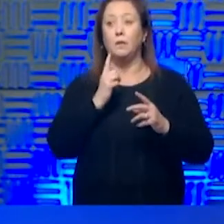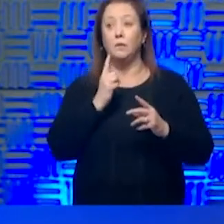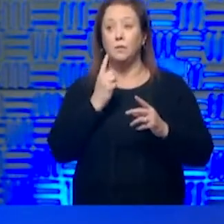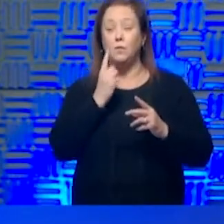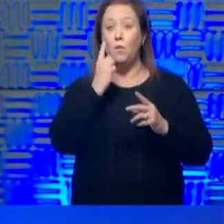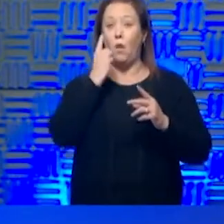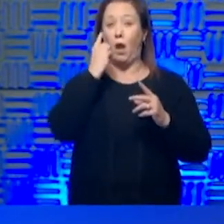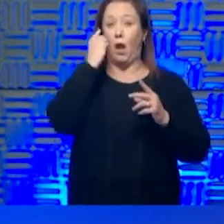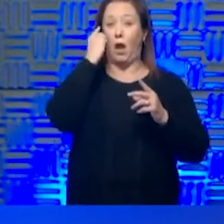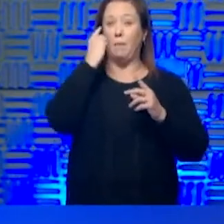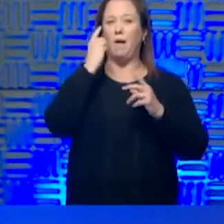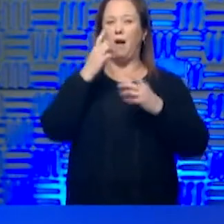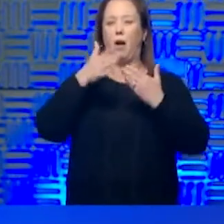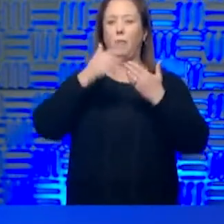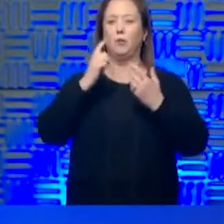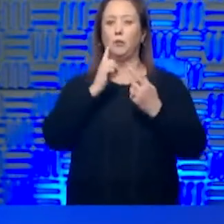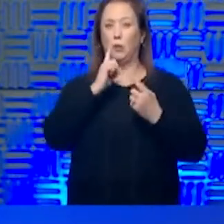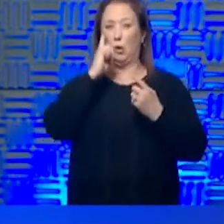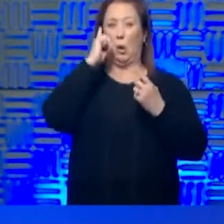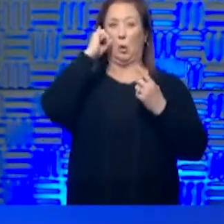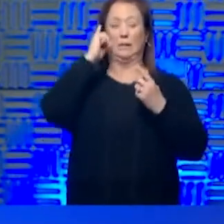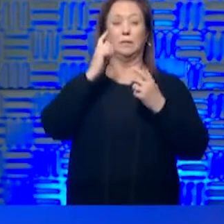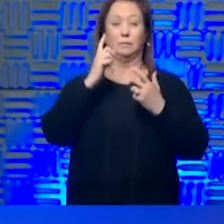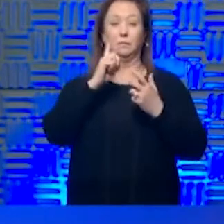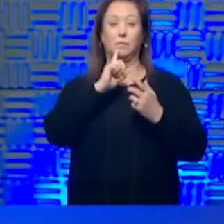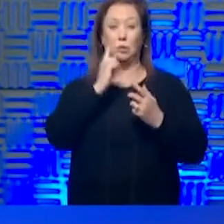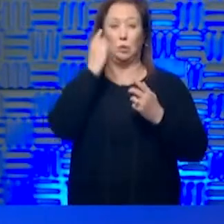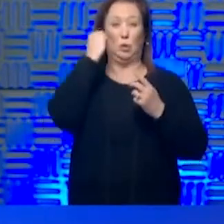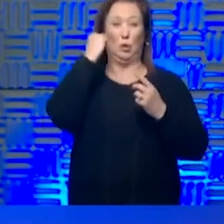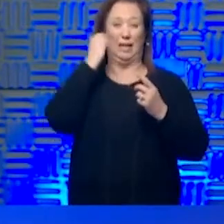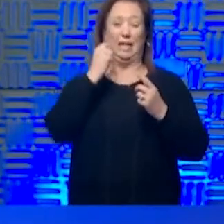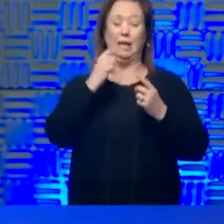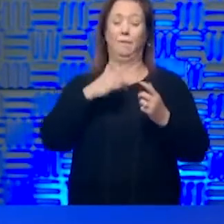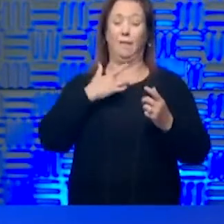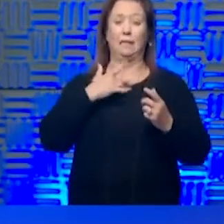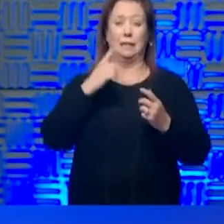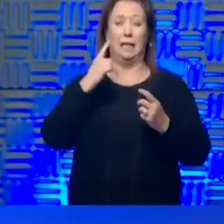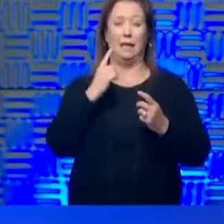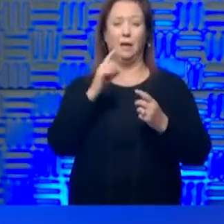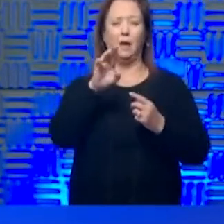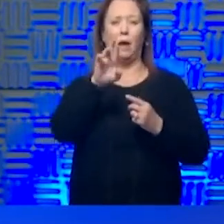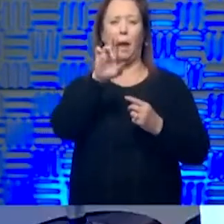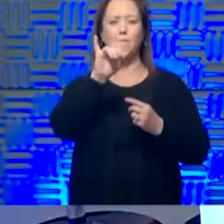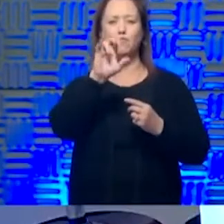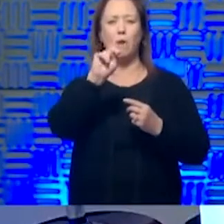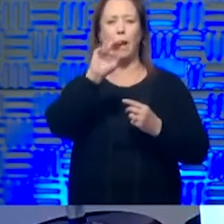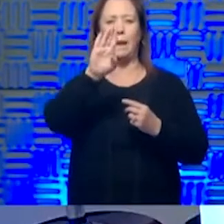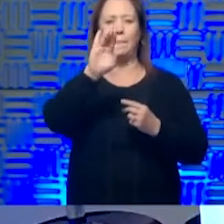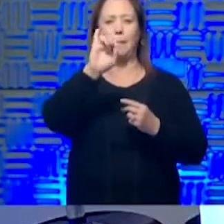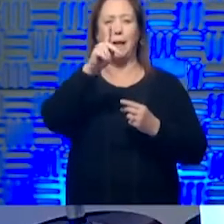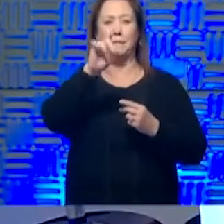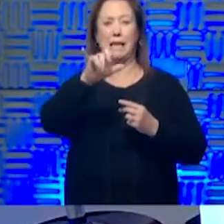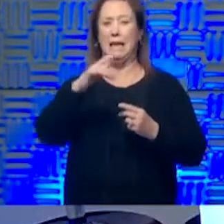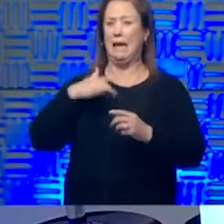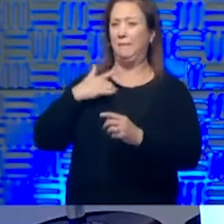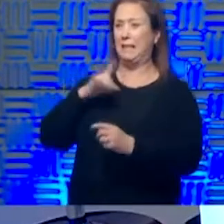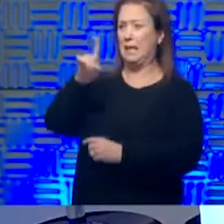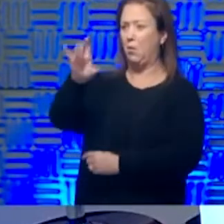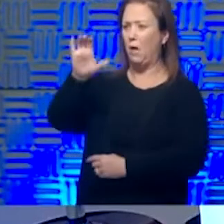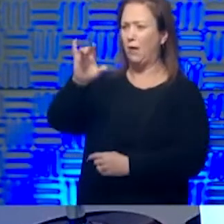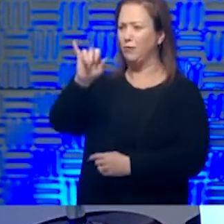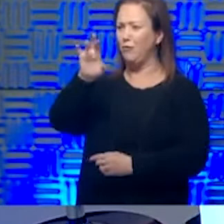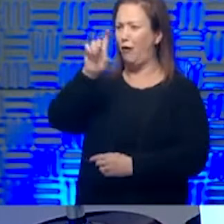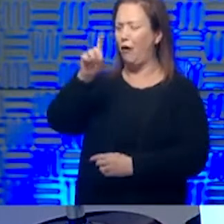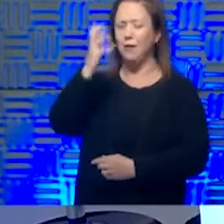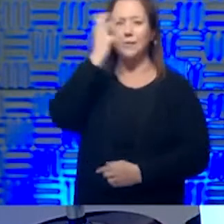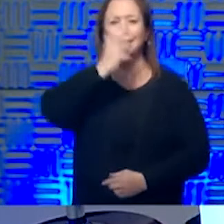to about where your ear is through your nose. So it is almost like a brain biopsy. It feels like it's like 100 yards. And if you have, that's much longer than that.